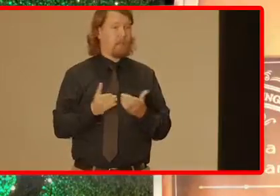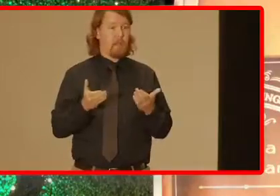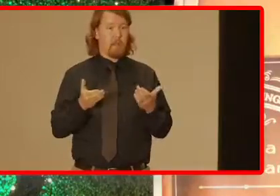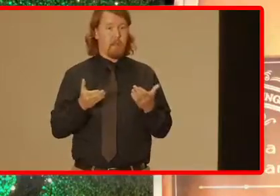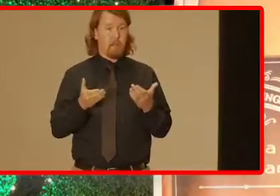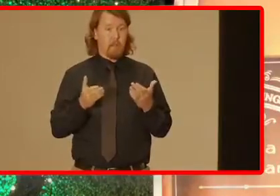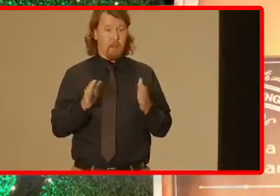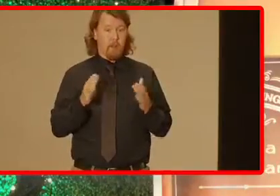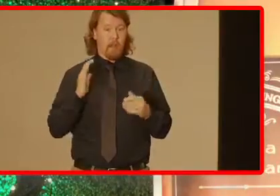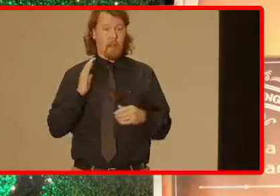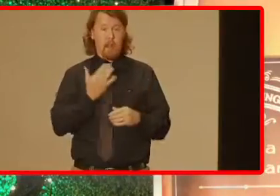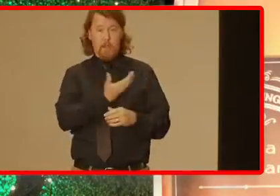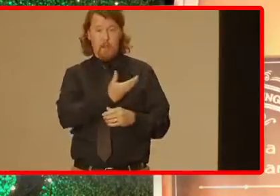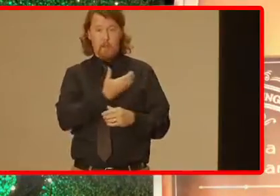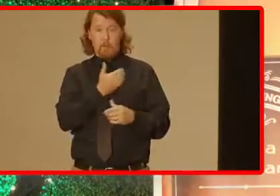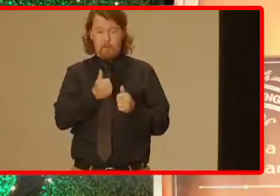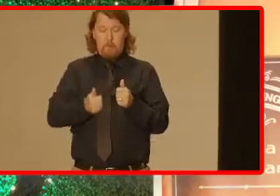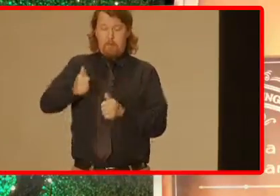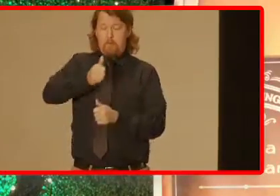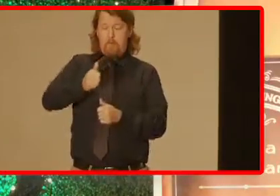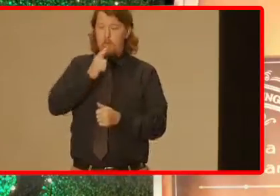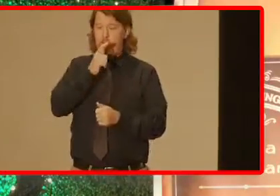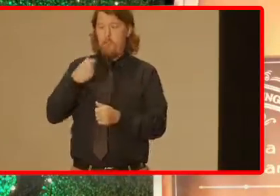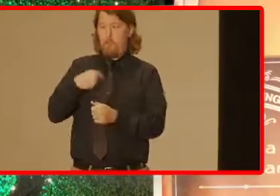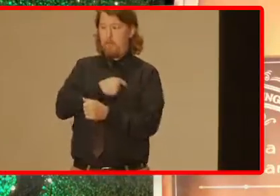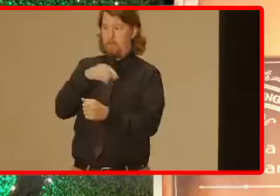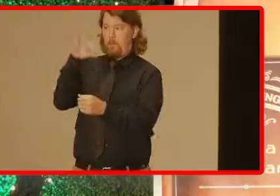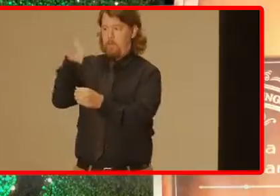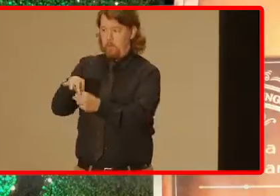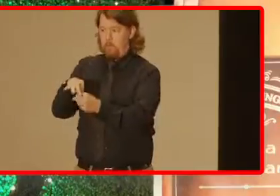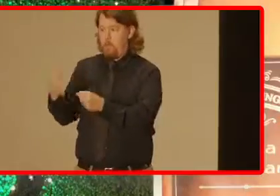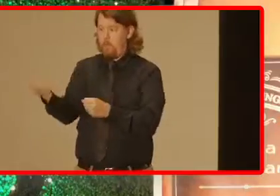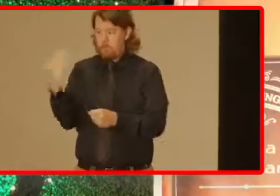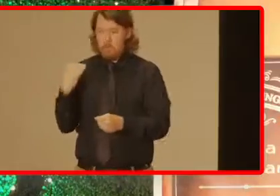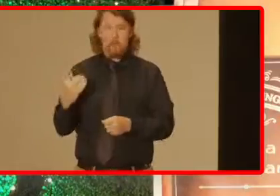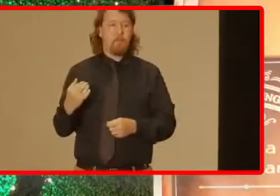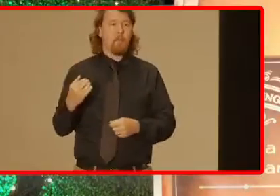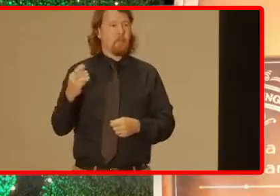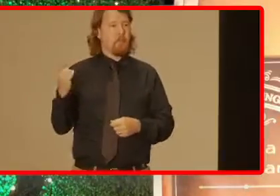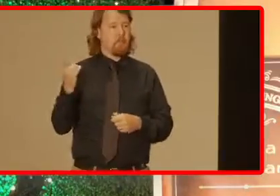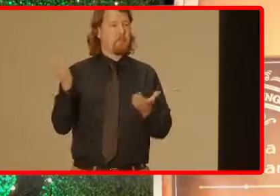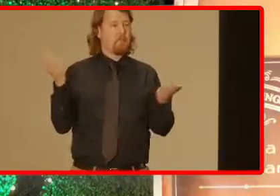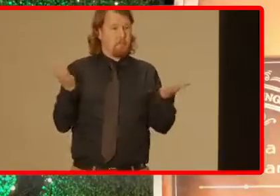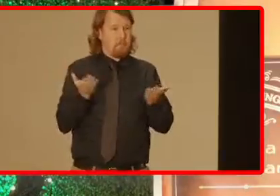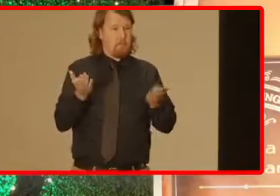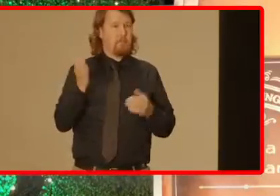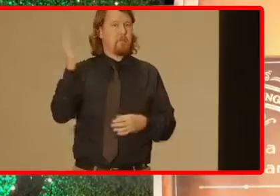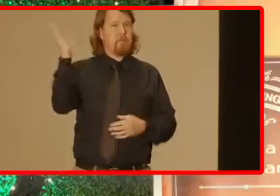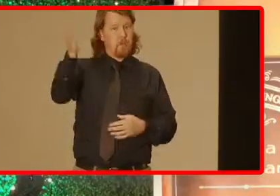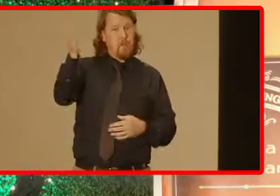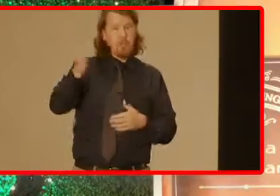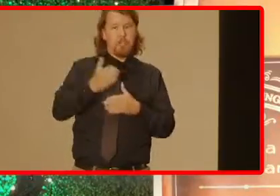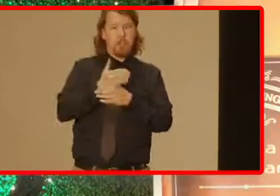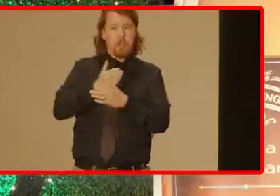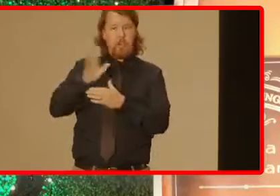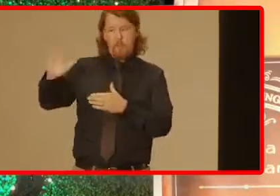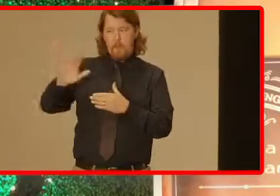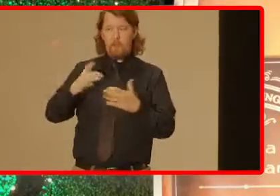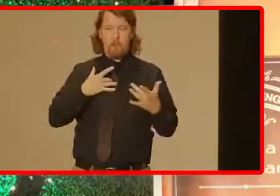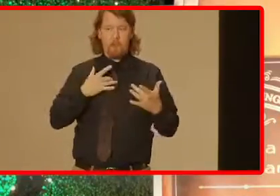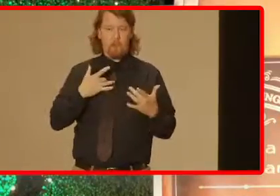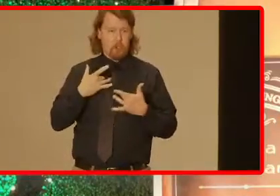officials and our state agency heads to address the crowd, talk with you, share their concerns as we've been sharing